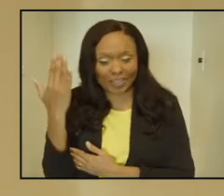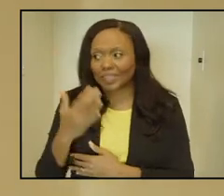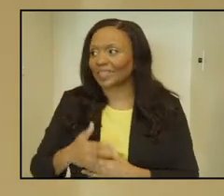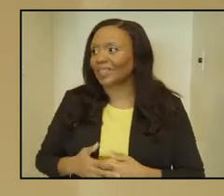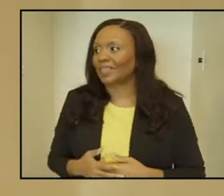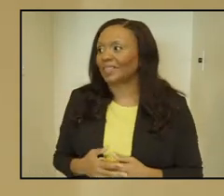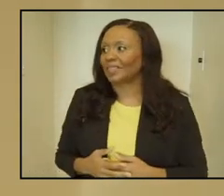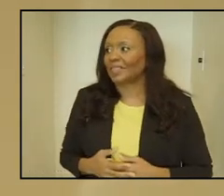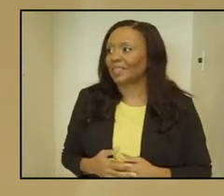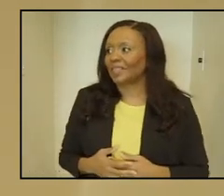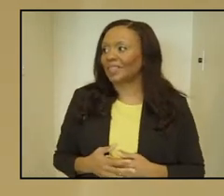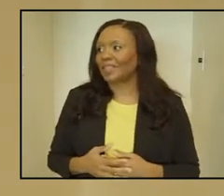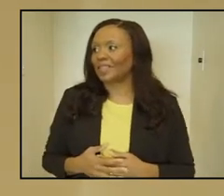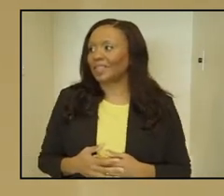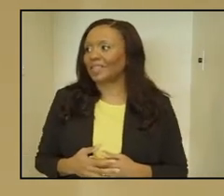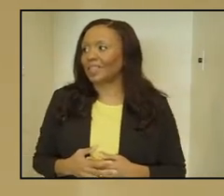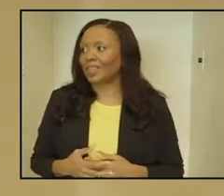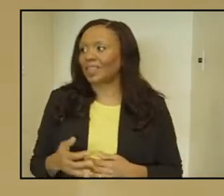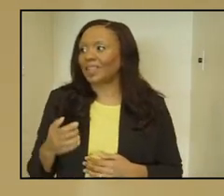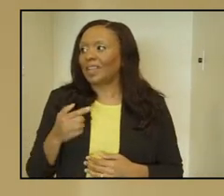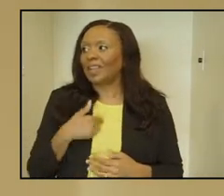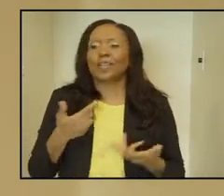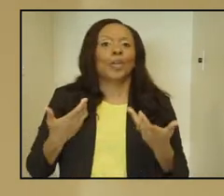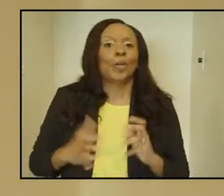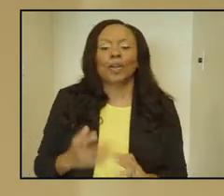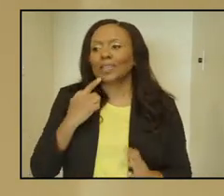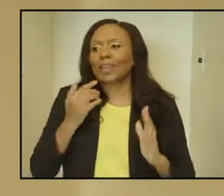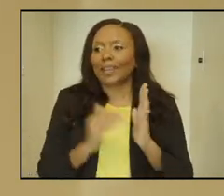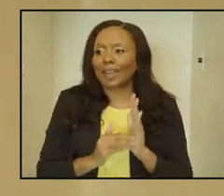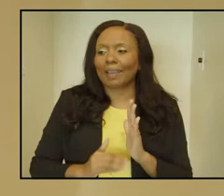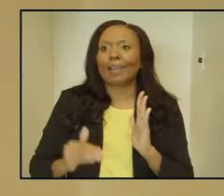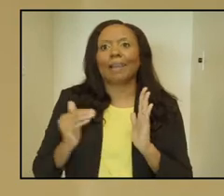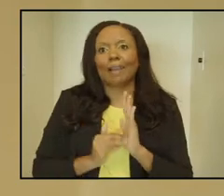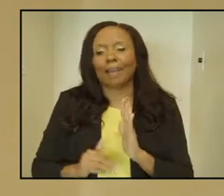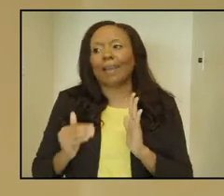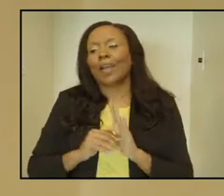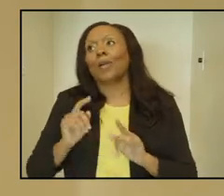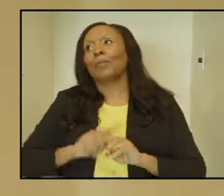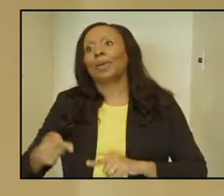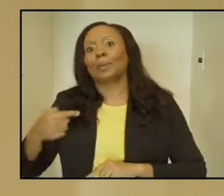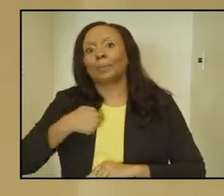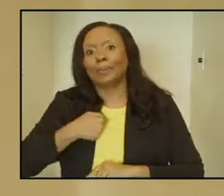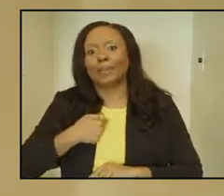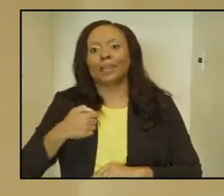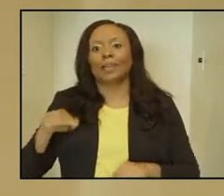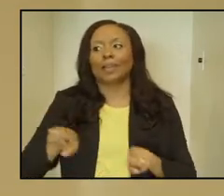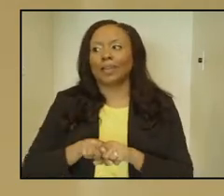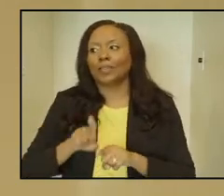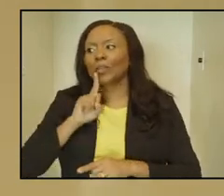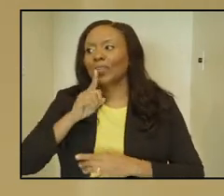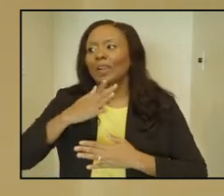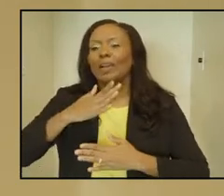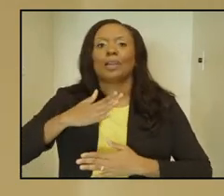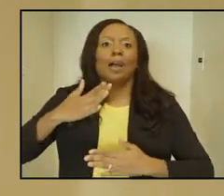to sound repetitive, but I also am very, very, very pleased today.